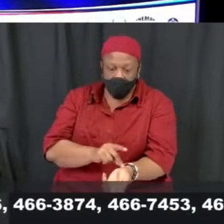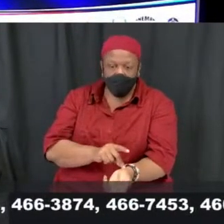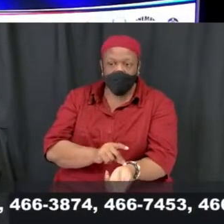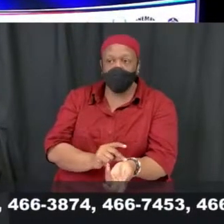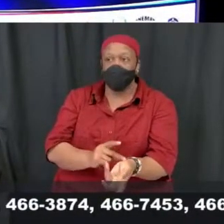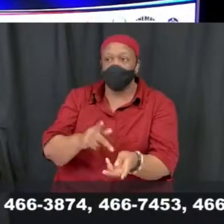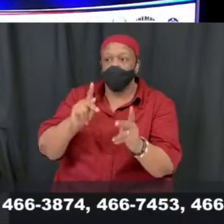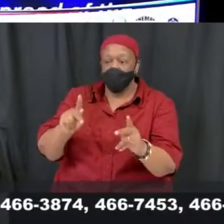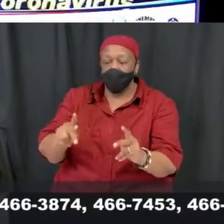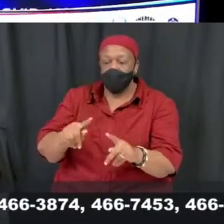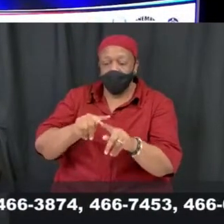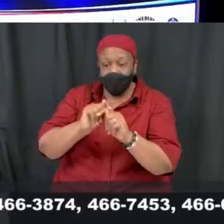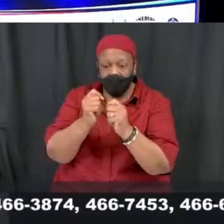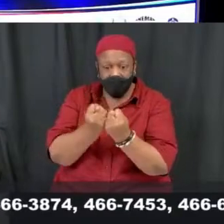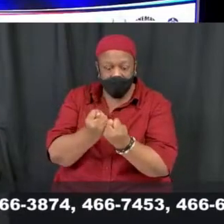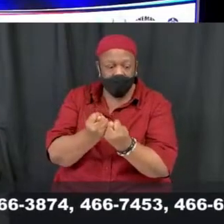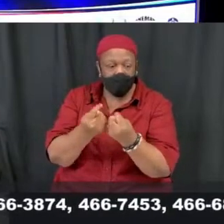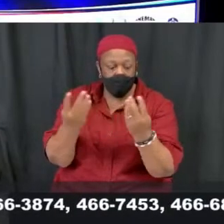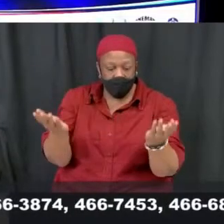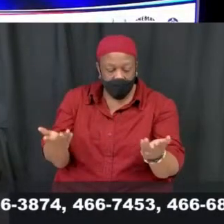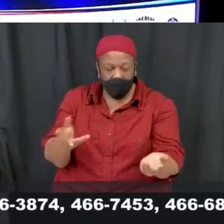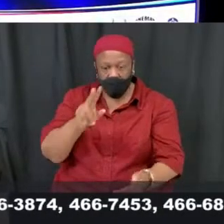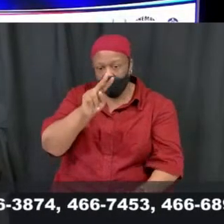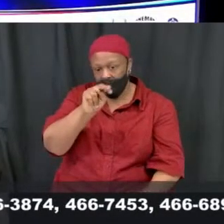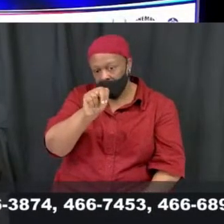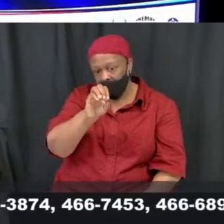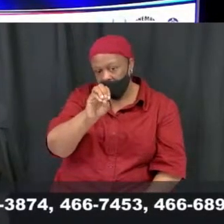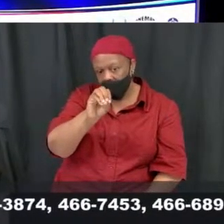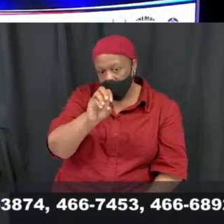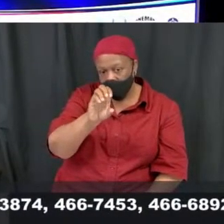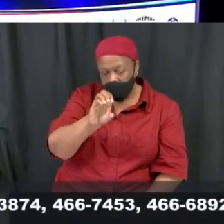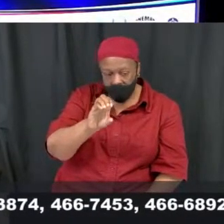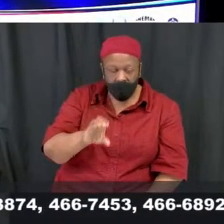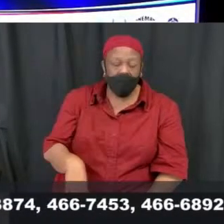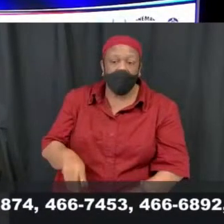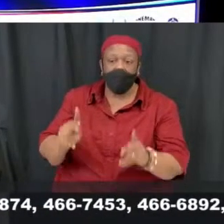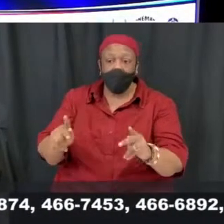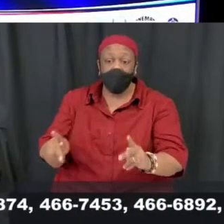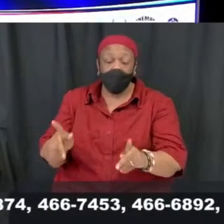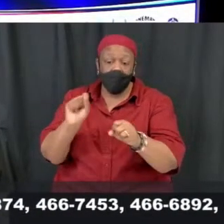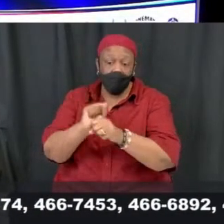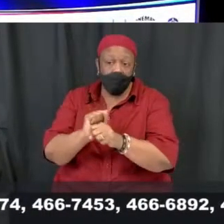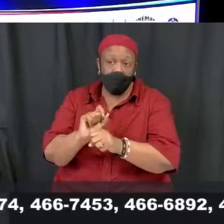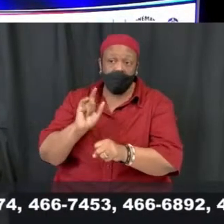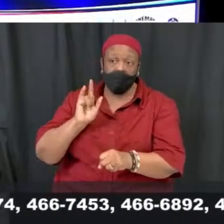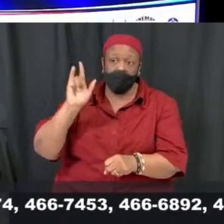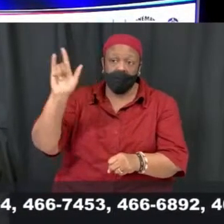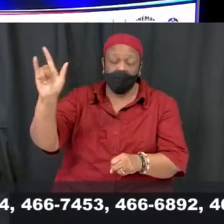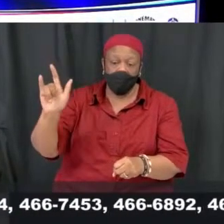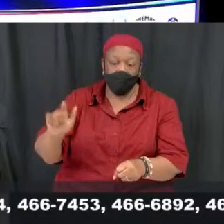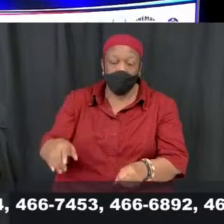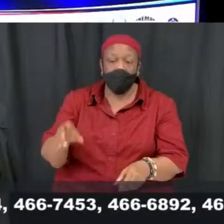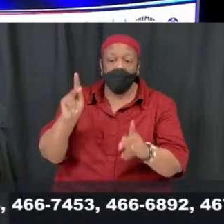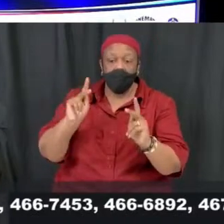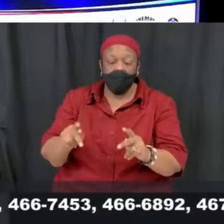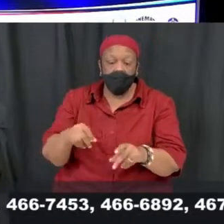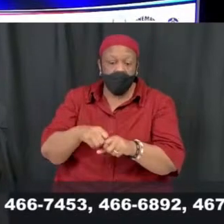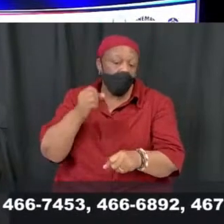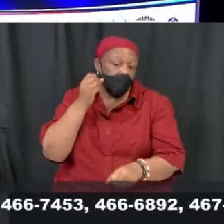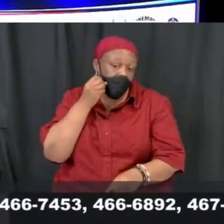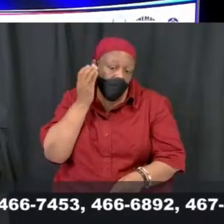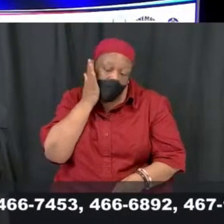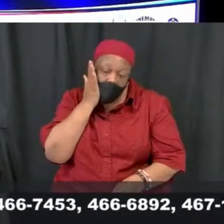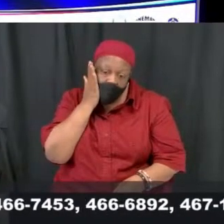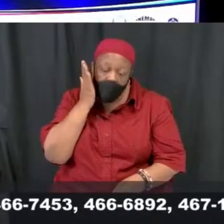along the corridor of containment, including those in immigration, customs, transport, and frontline workers in the hotel and tourism